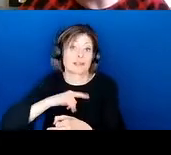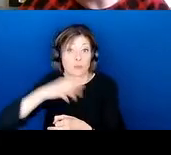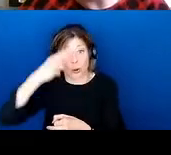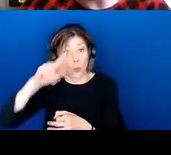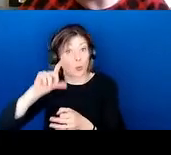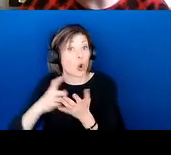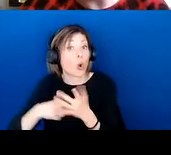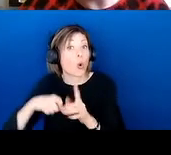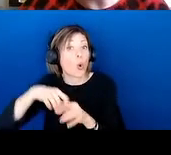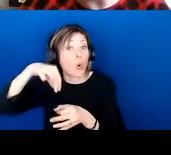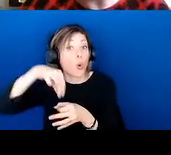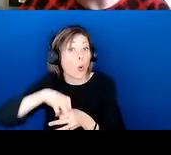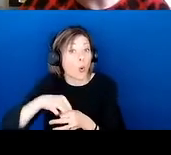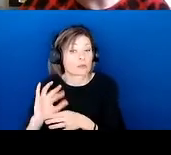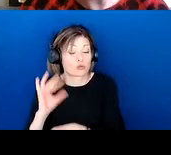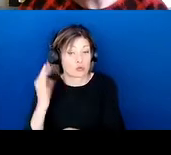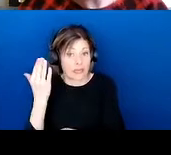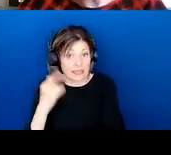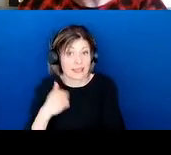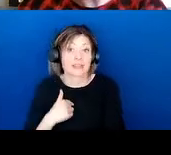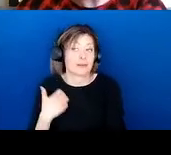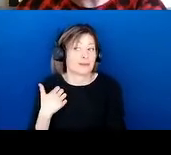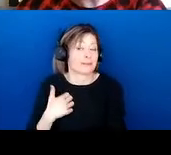it close to the vineyard.